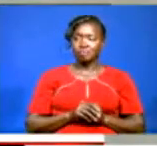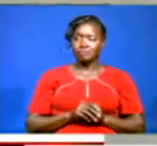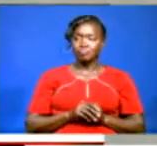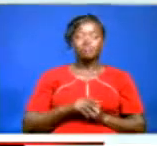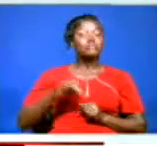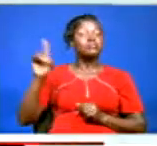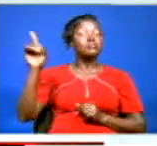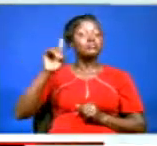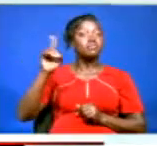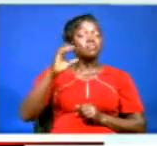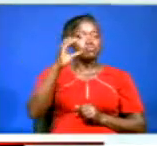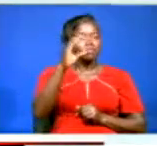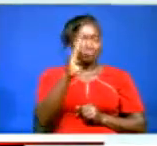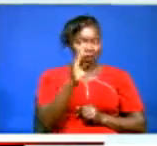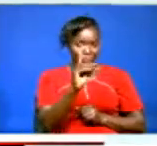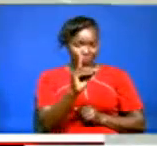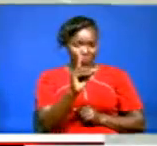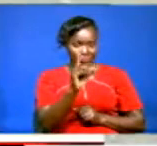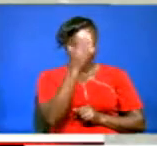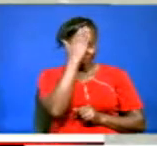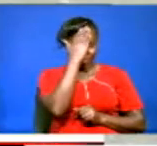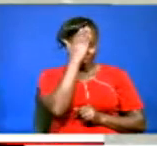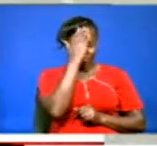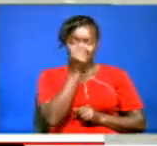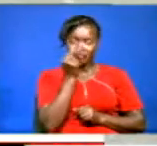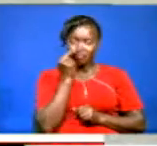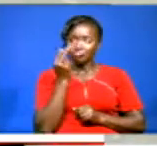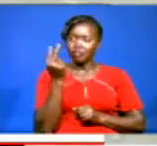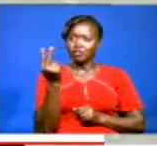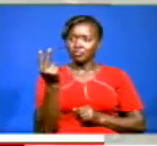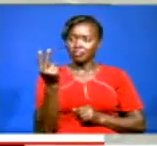Nairobi's central business district Monday.